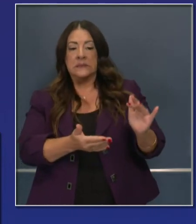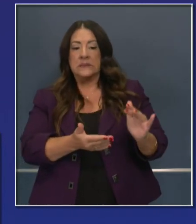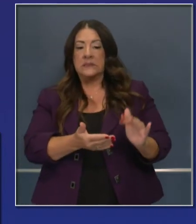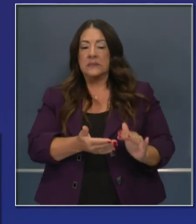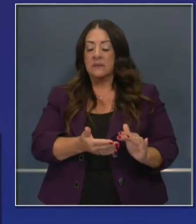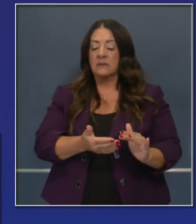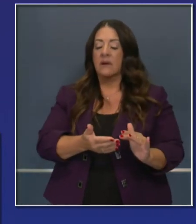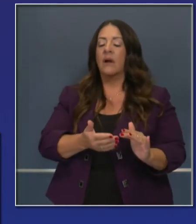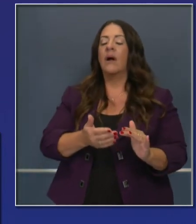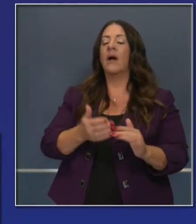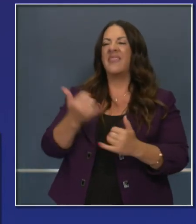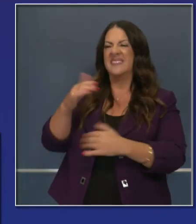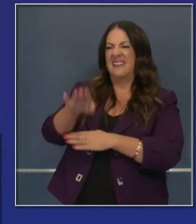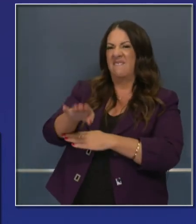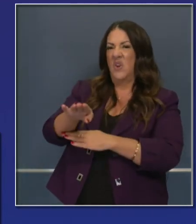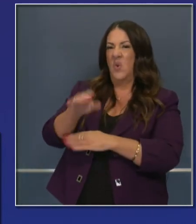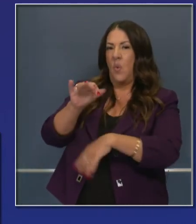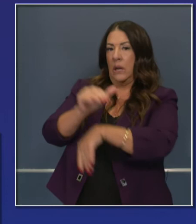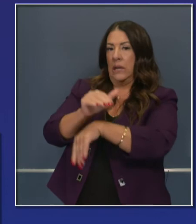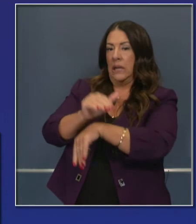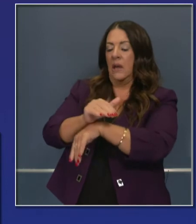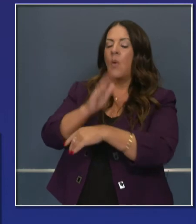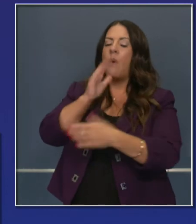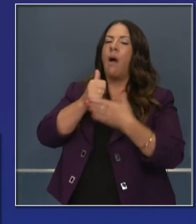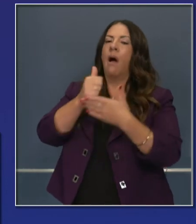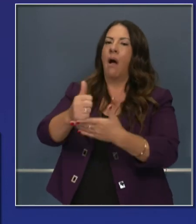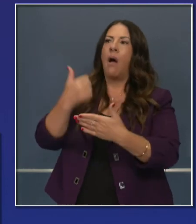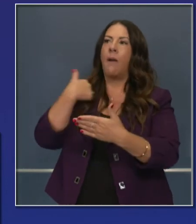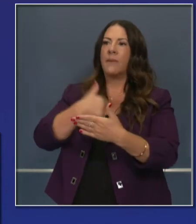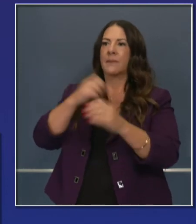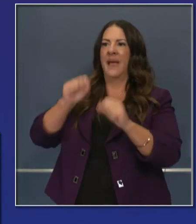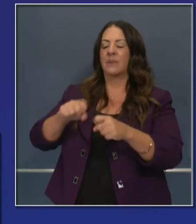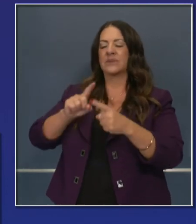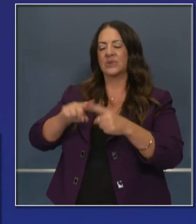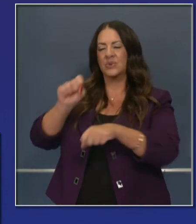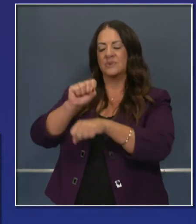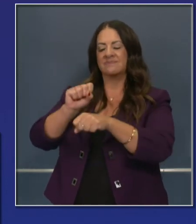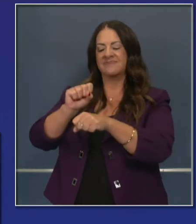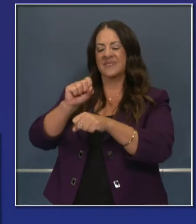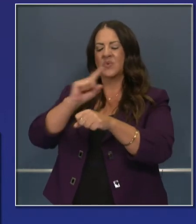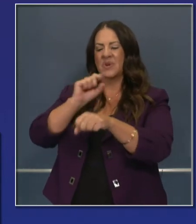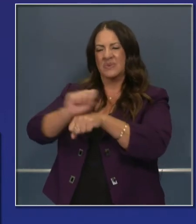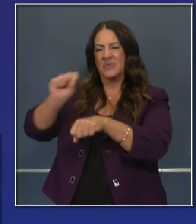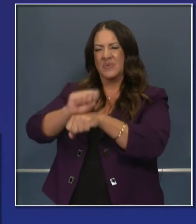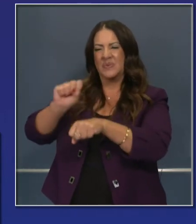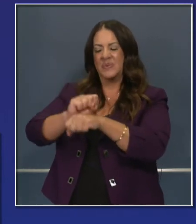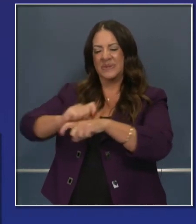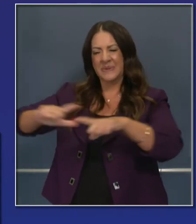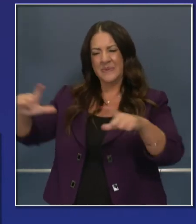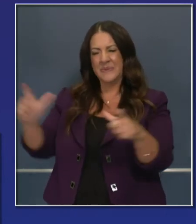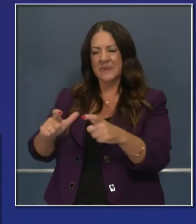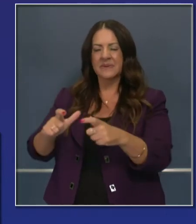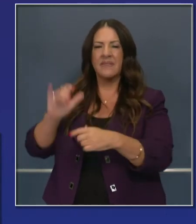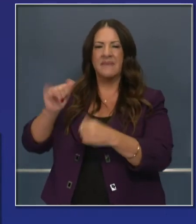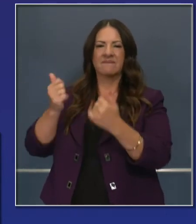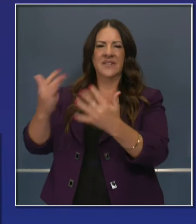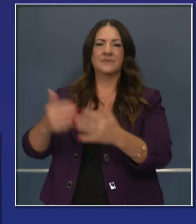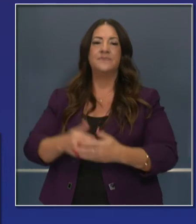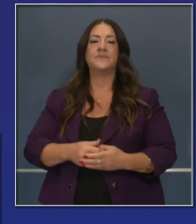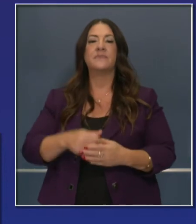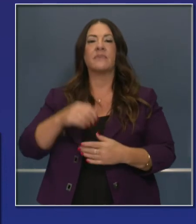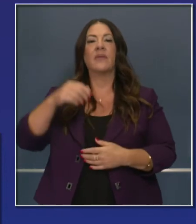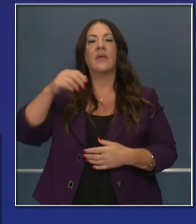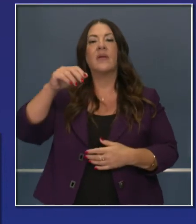the afternoon into the early evening. That will help advance some of our efforts in this complex. The northern complex, the